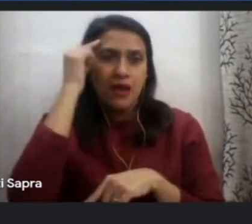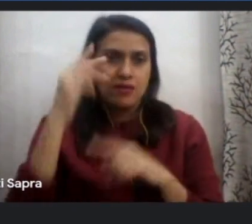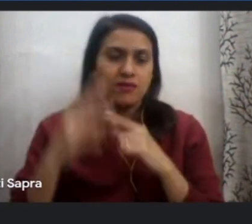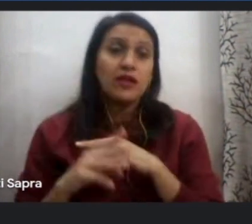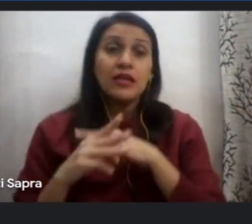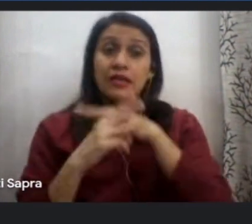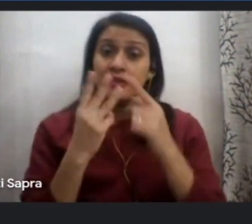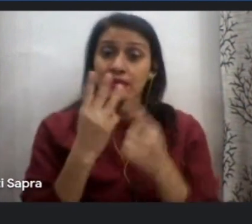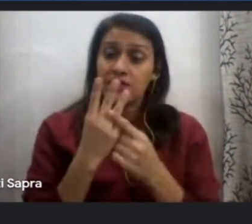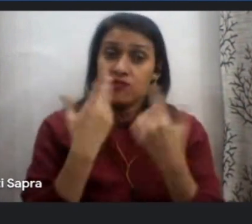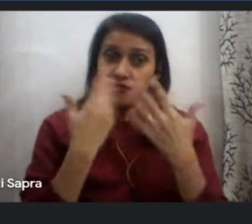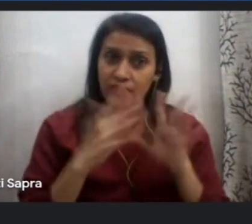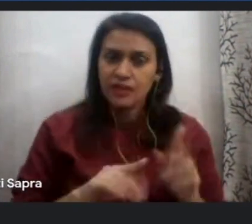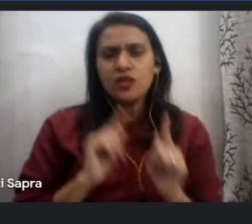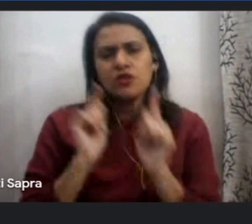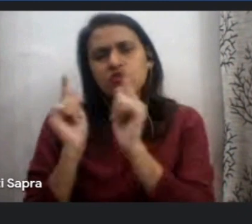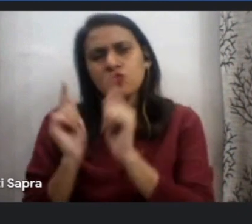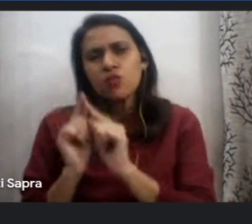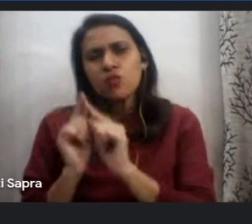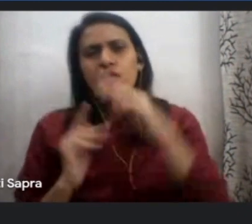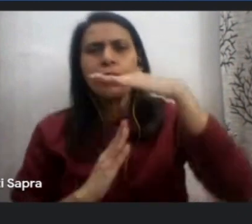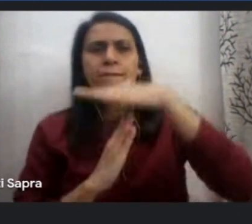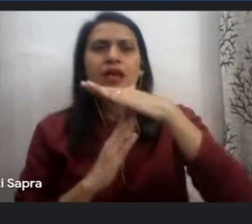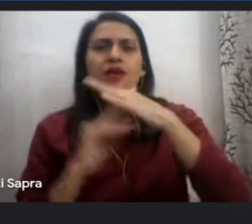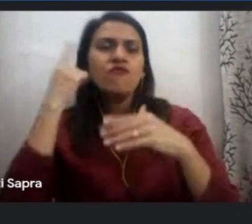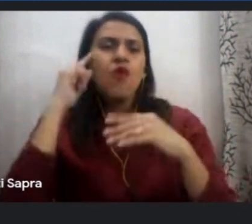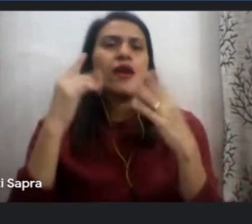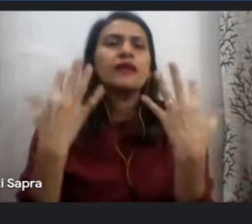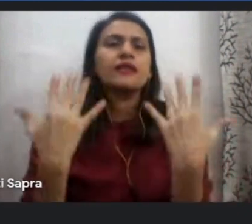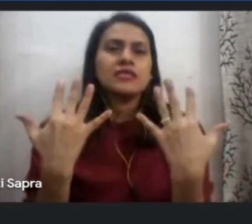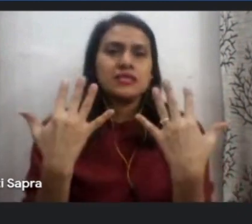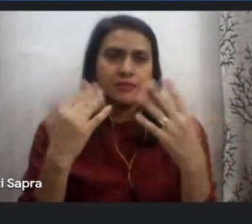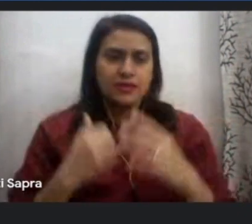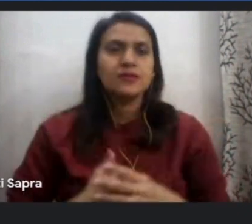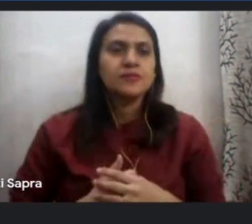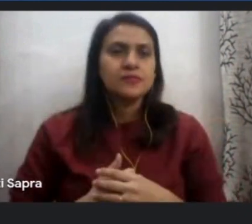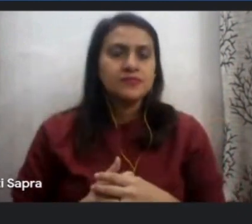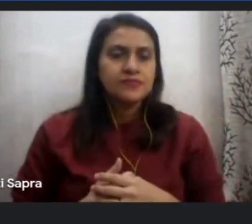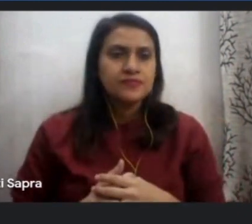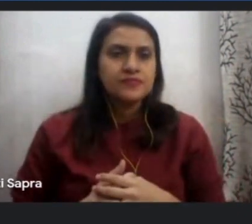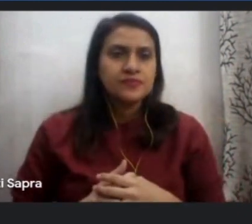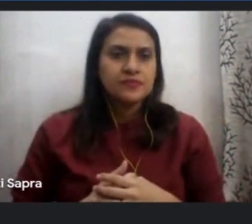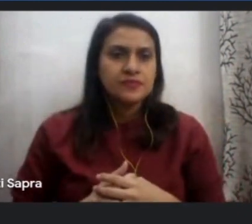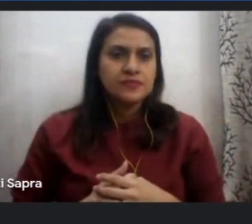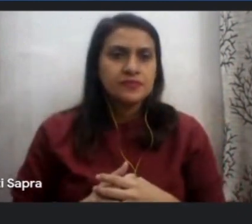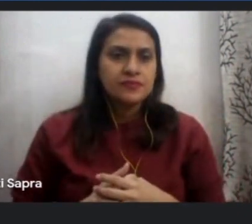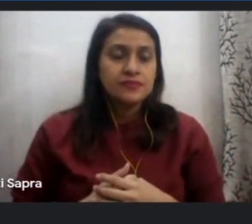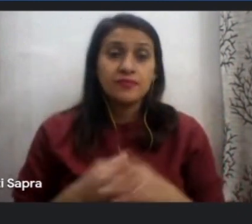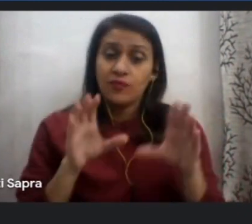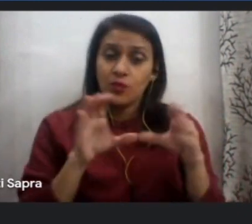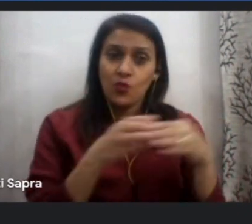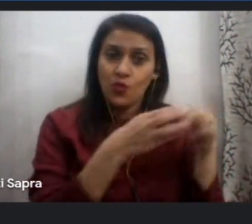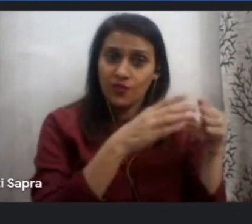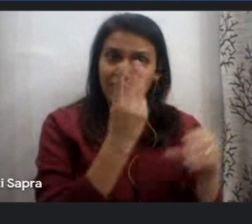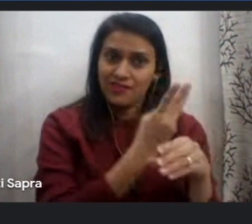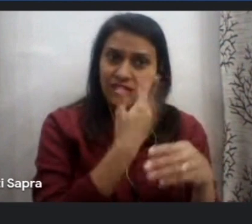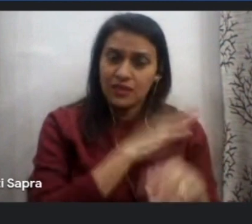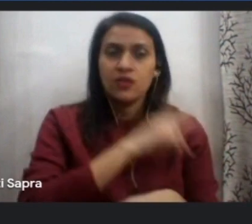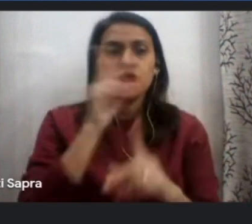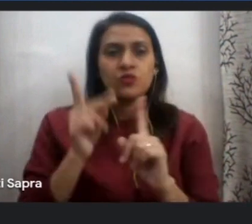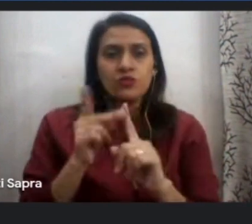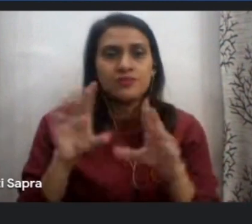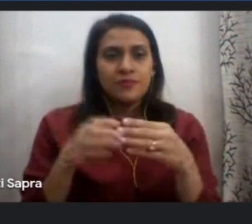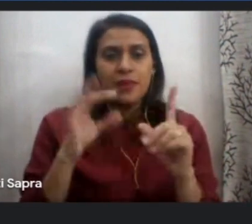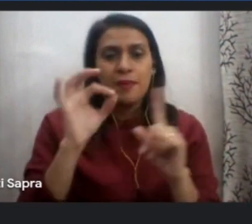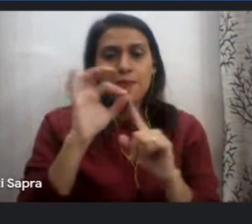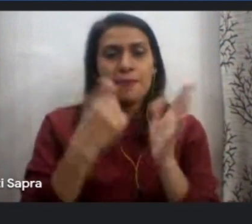we will have a short break for about 10 minutes. And after the break, we will have the second panel with Pratik, talking